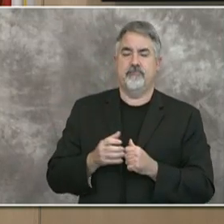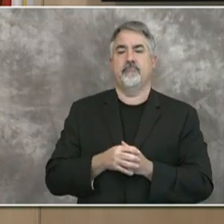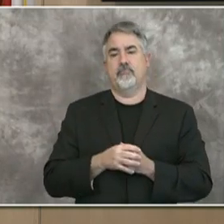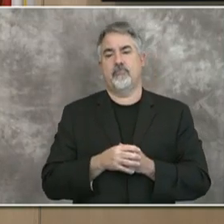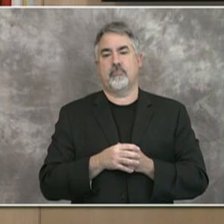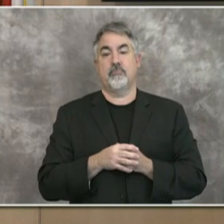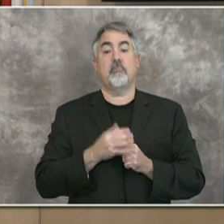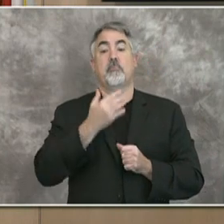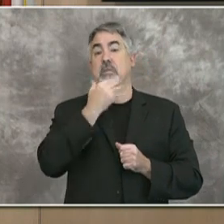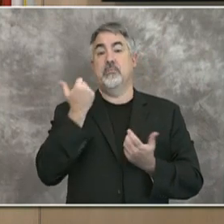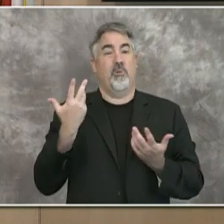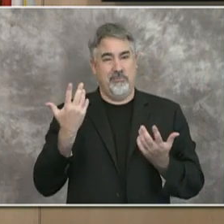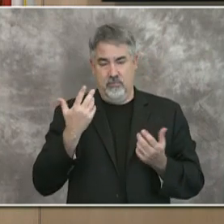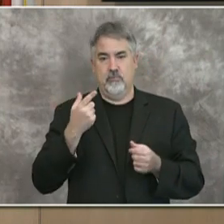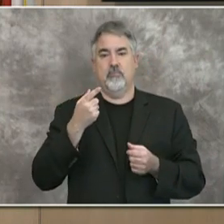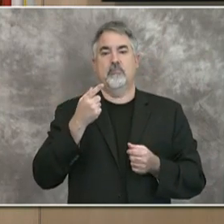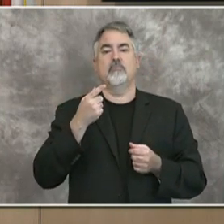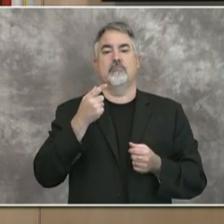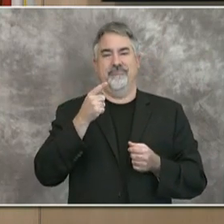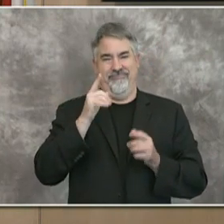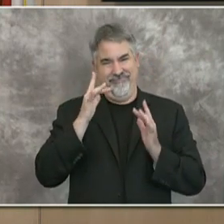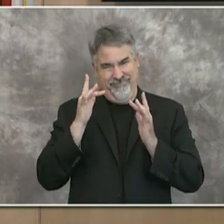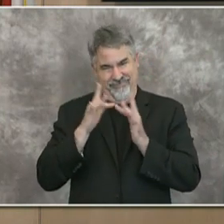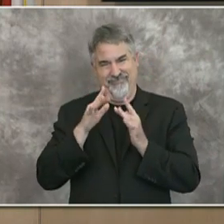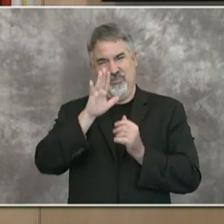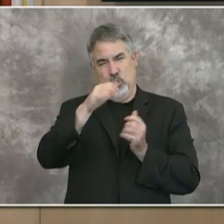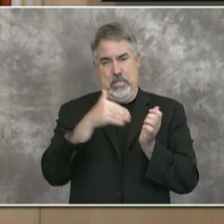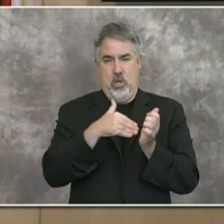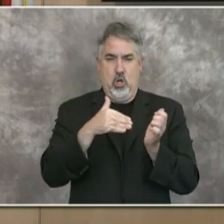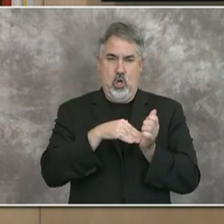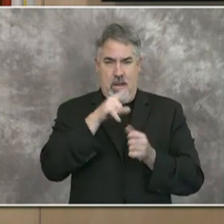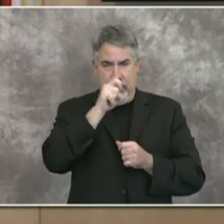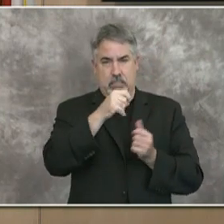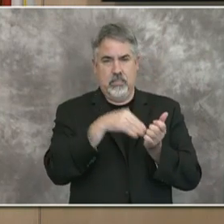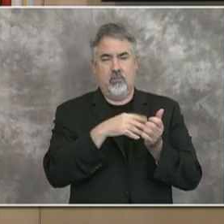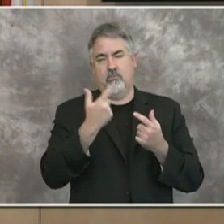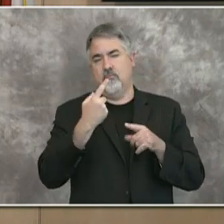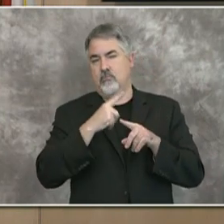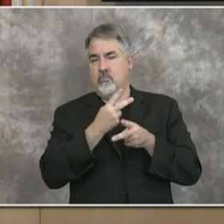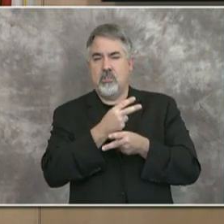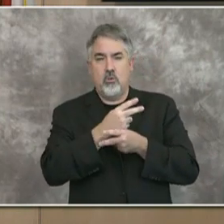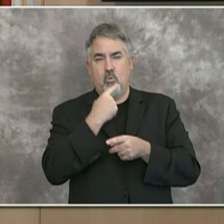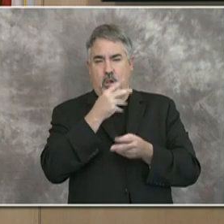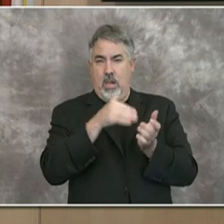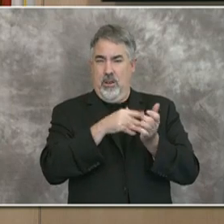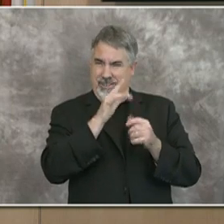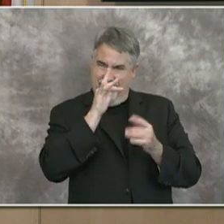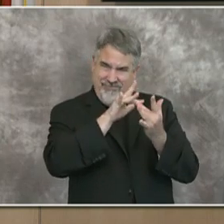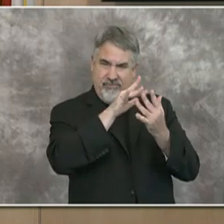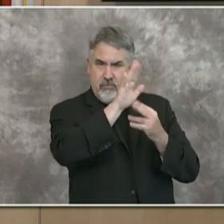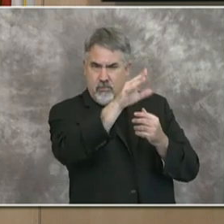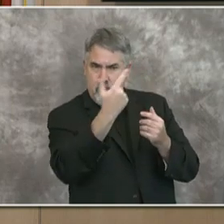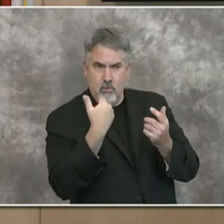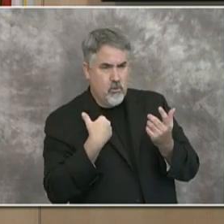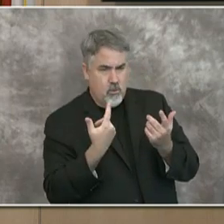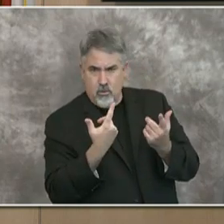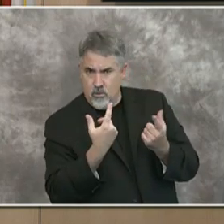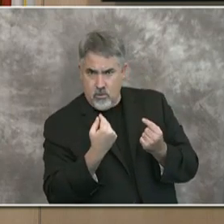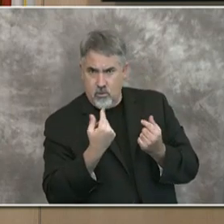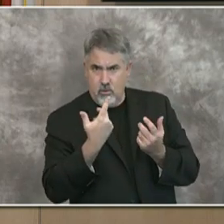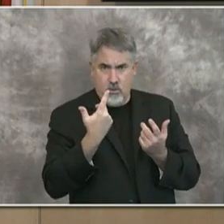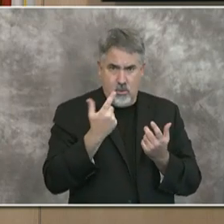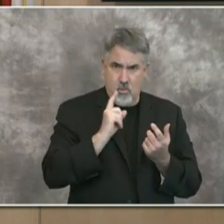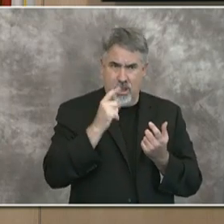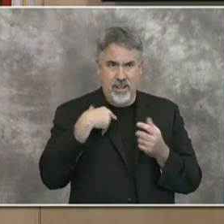in order to get tested remains contacting your healthcare provider. Whoever you get your health care from, call them, talk to them